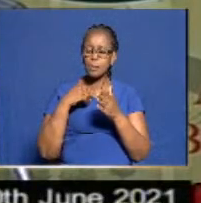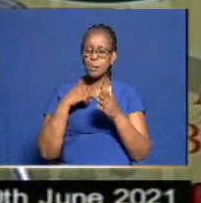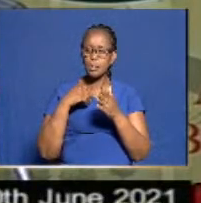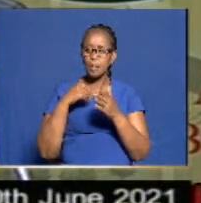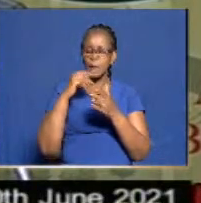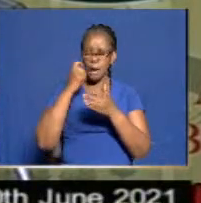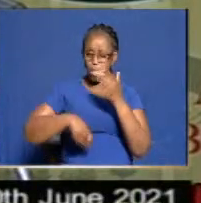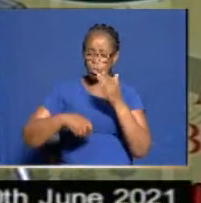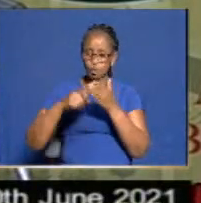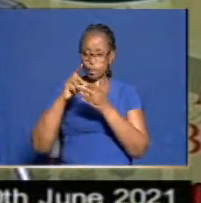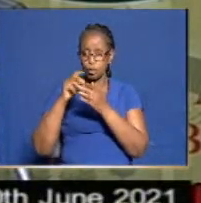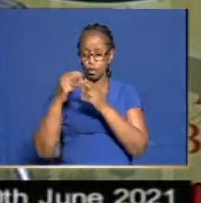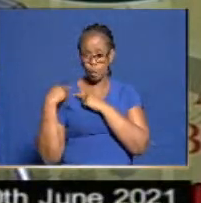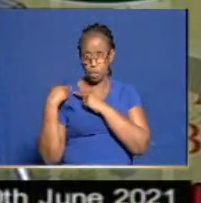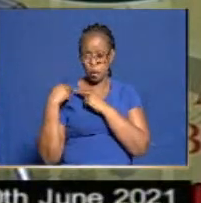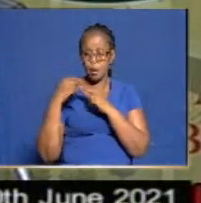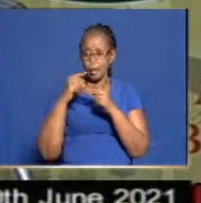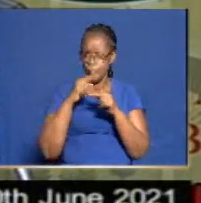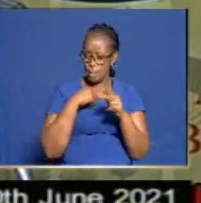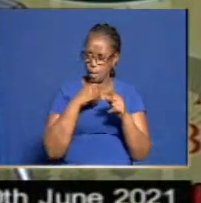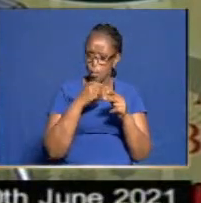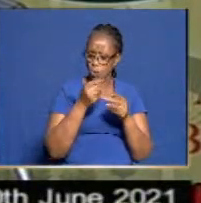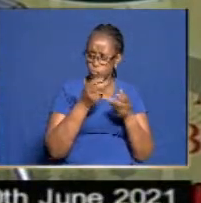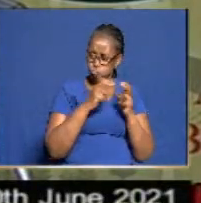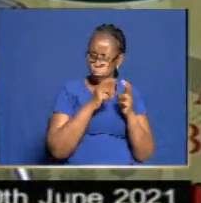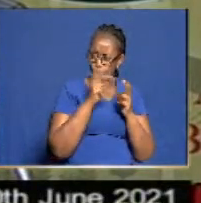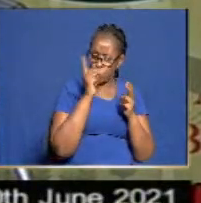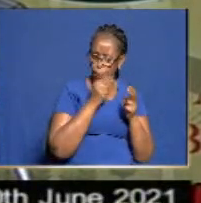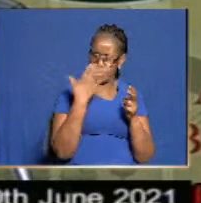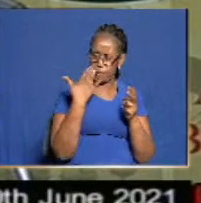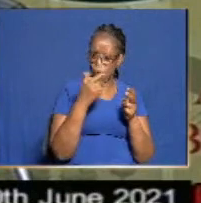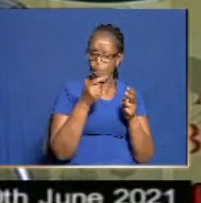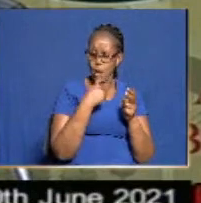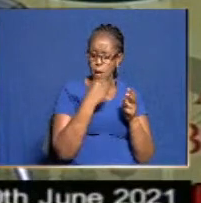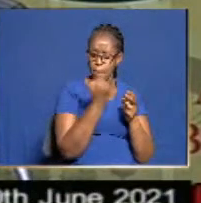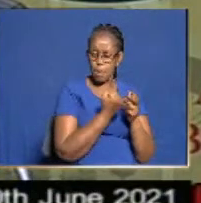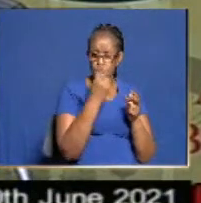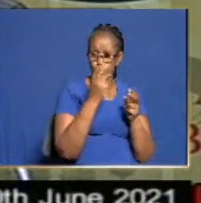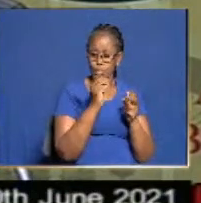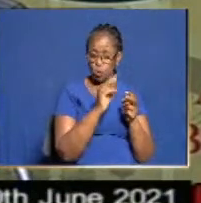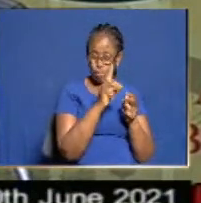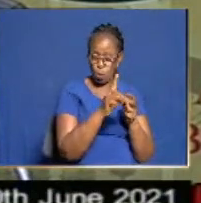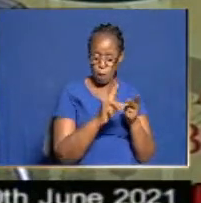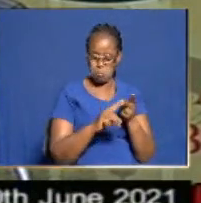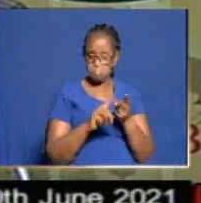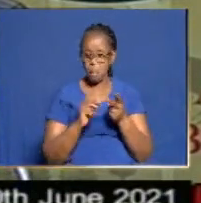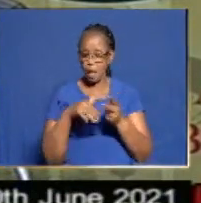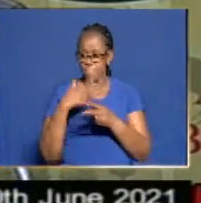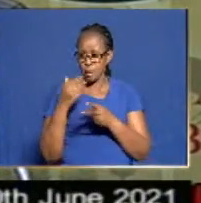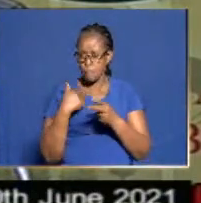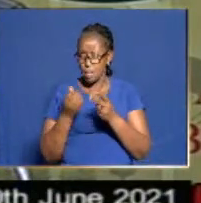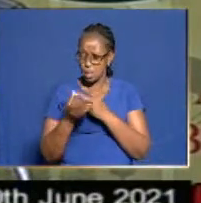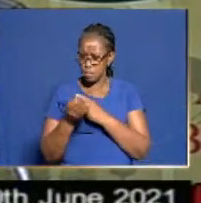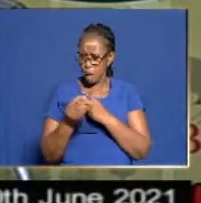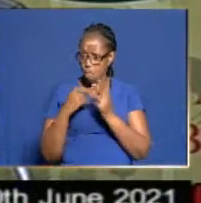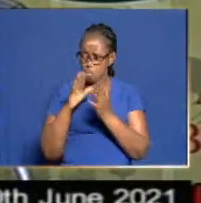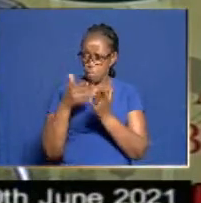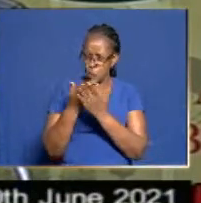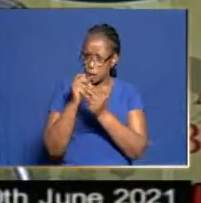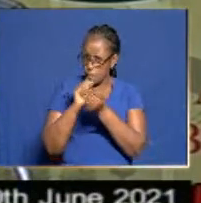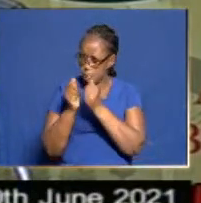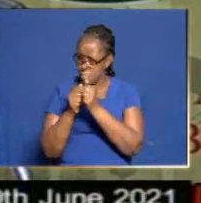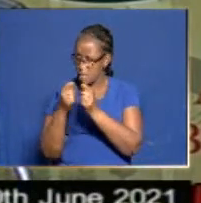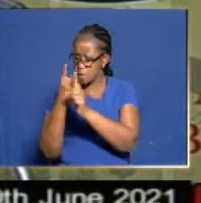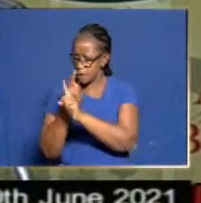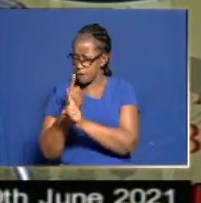States pre-budget consultation in May 2021. I'll then highlight some of the proposed amendments in the various tax